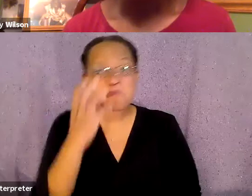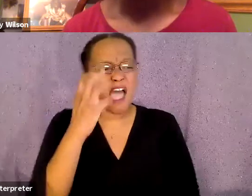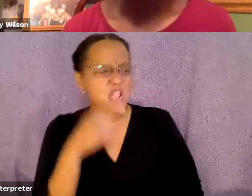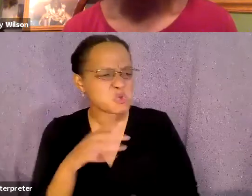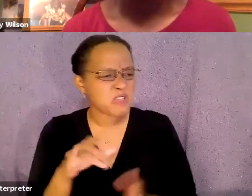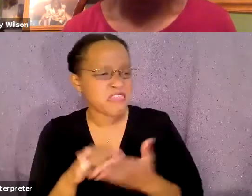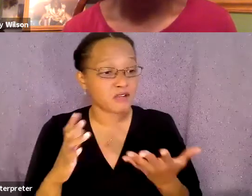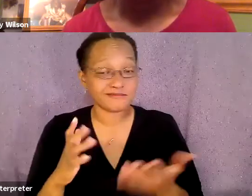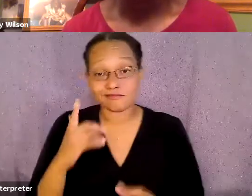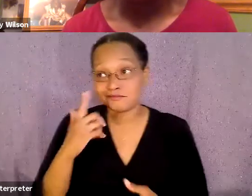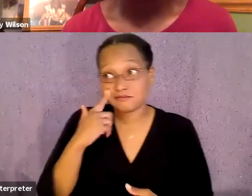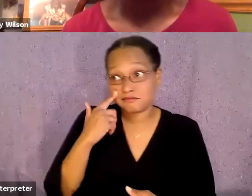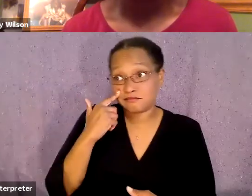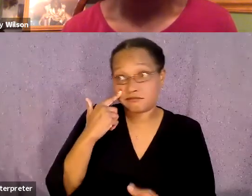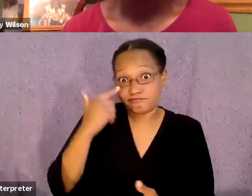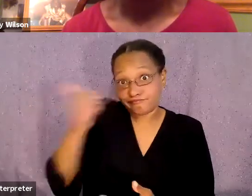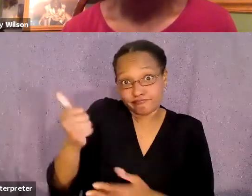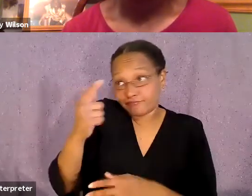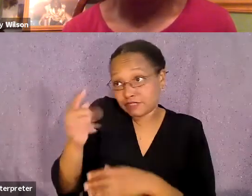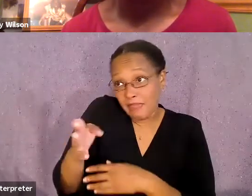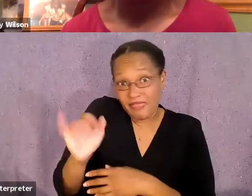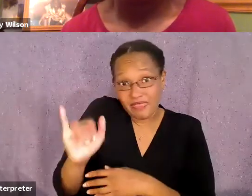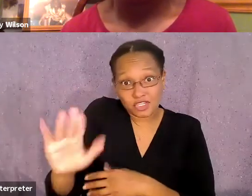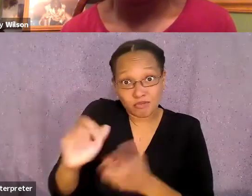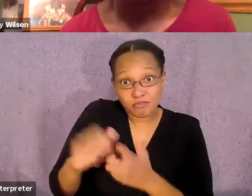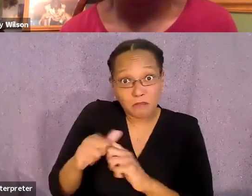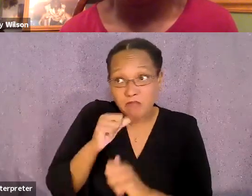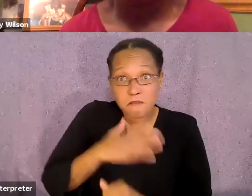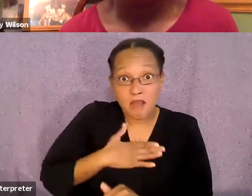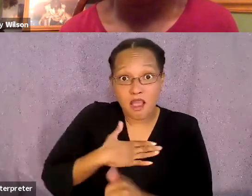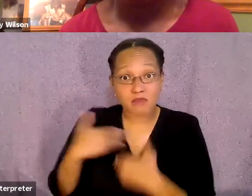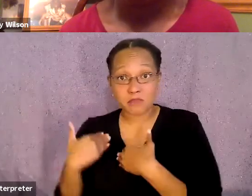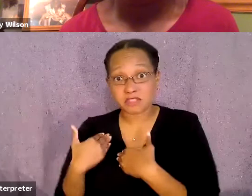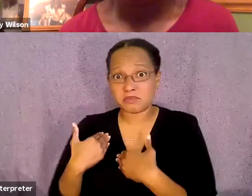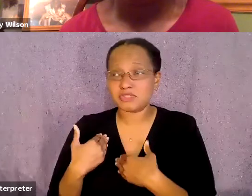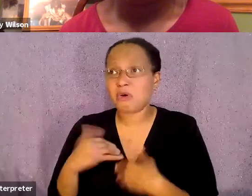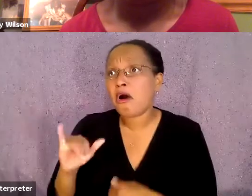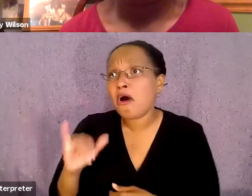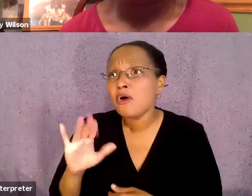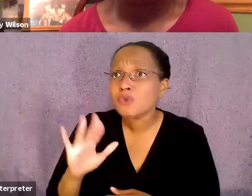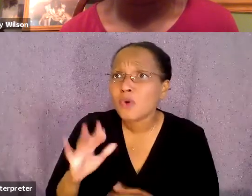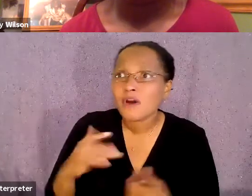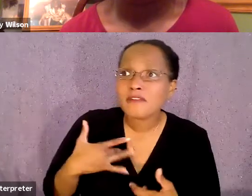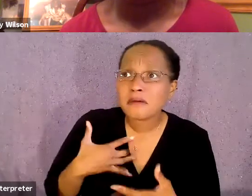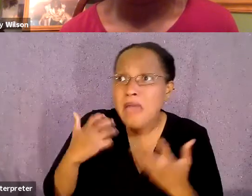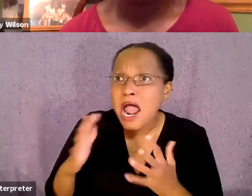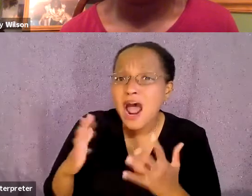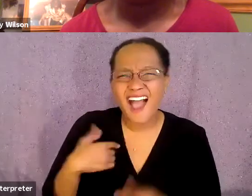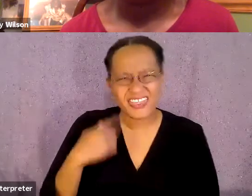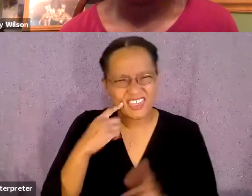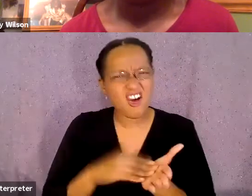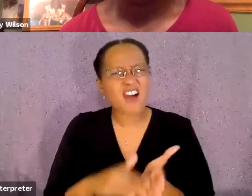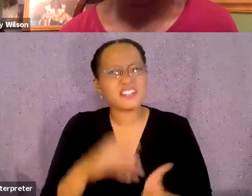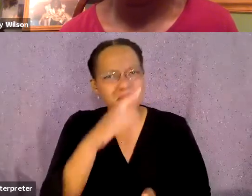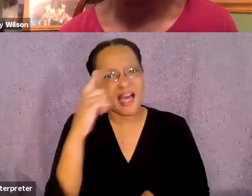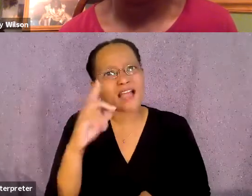for me to hold space for. And I think that's something as disabled Black families, we worry so much about, oh, you know, are they going to get